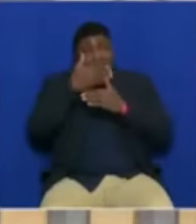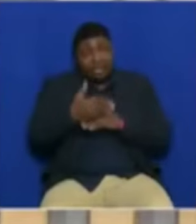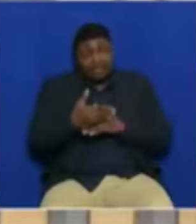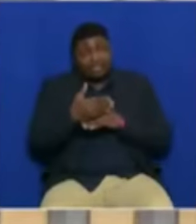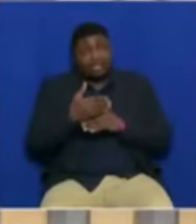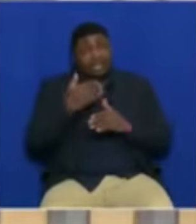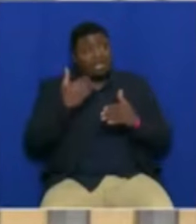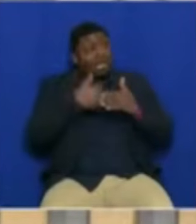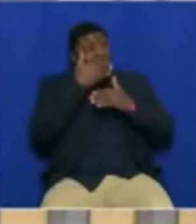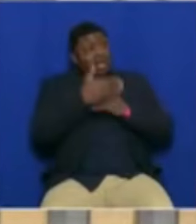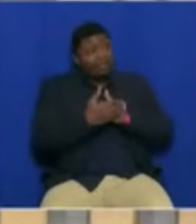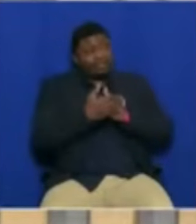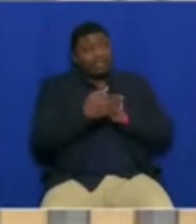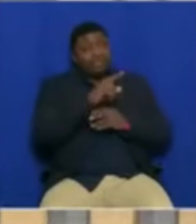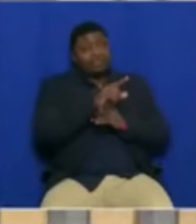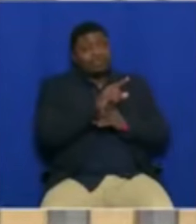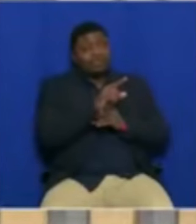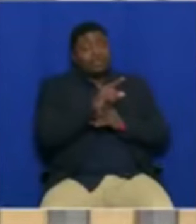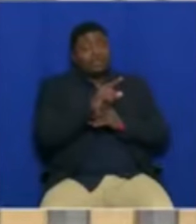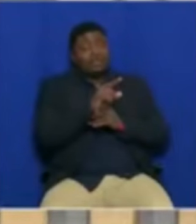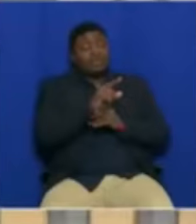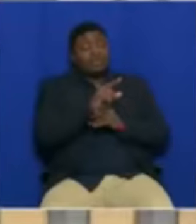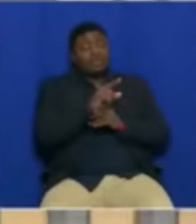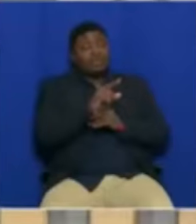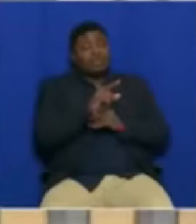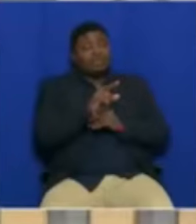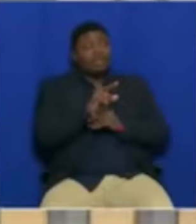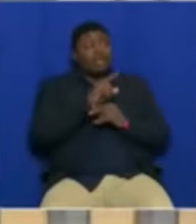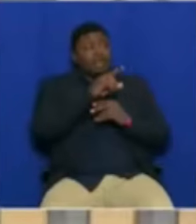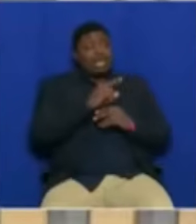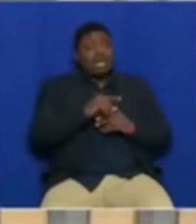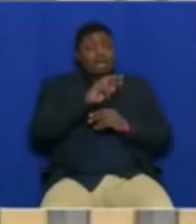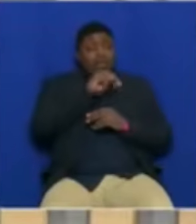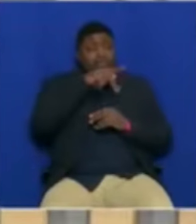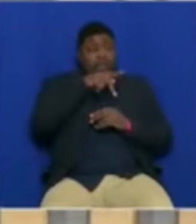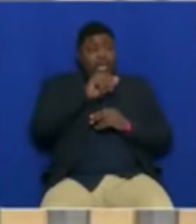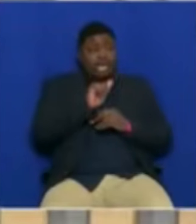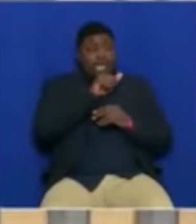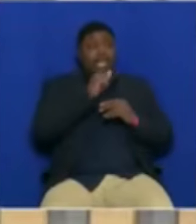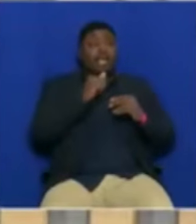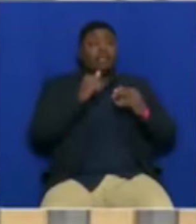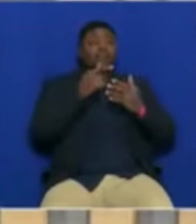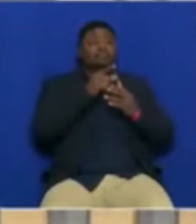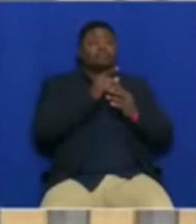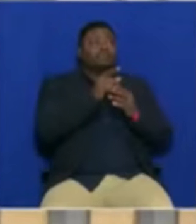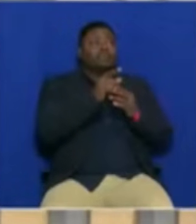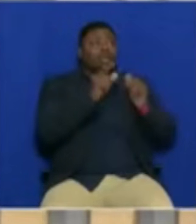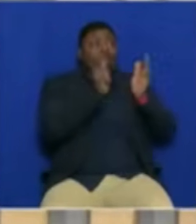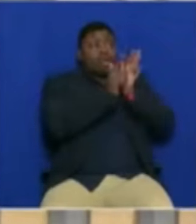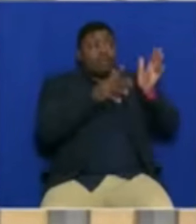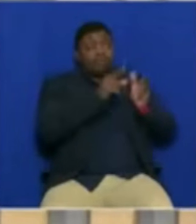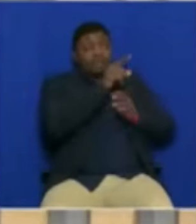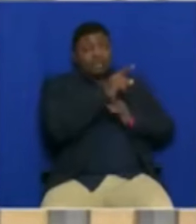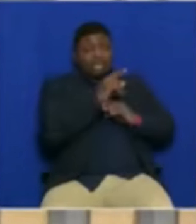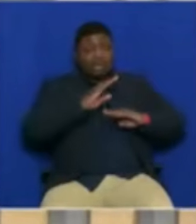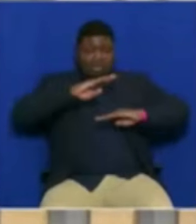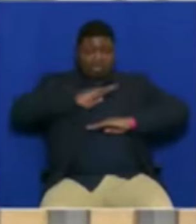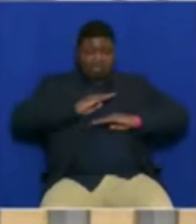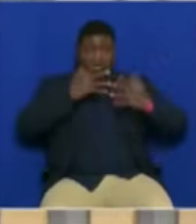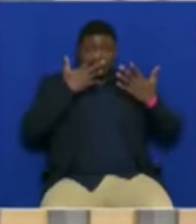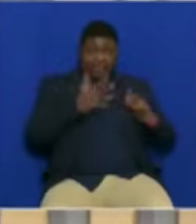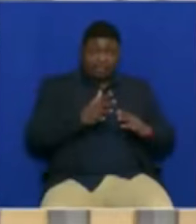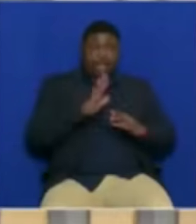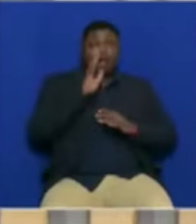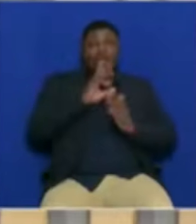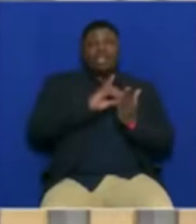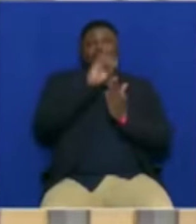a step. Once they are satisfied that they have sufficient, they will start with a draft charge sheet, they will start with a memo, and then